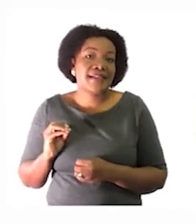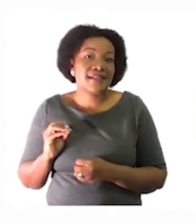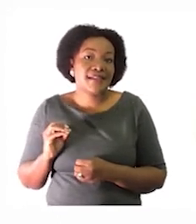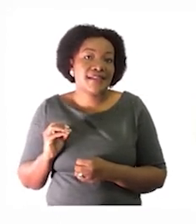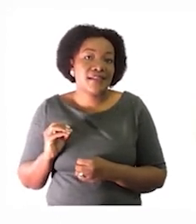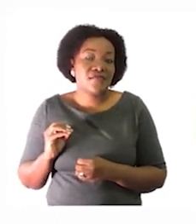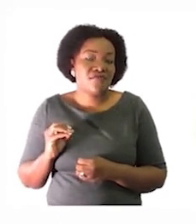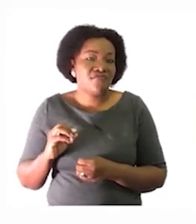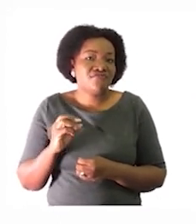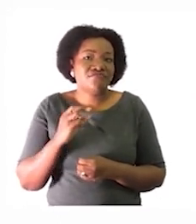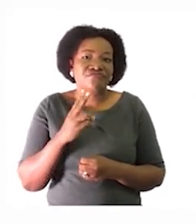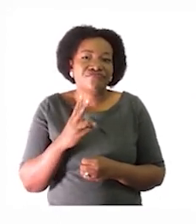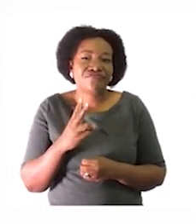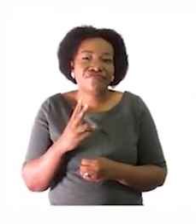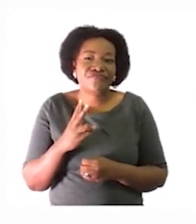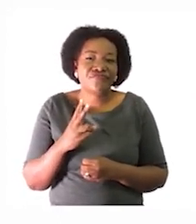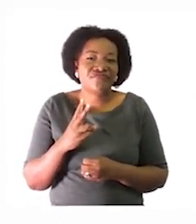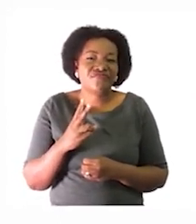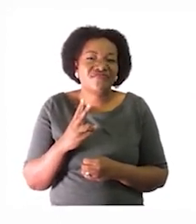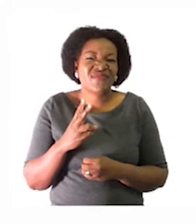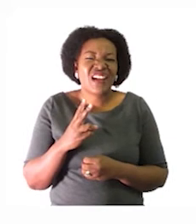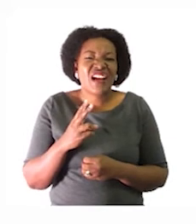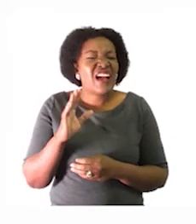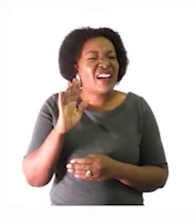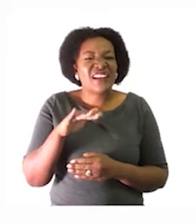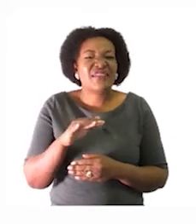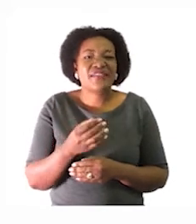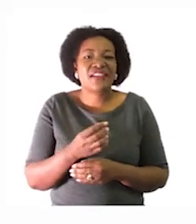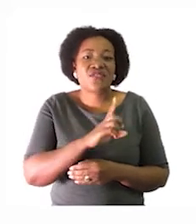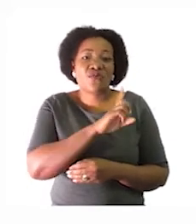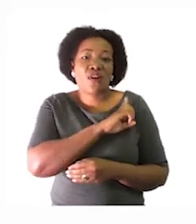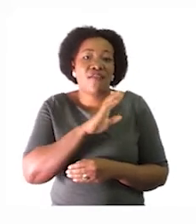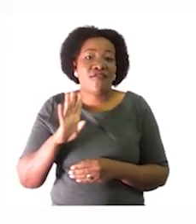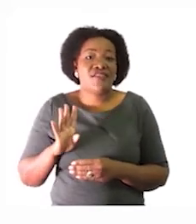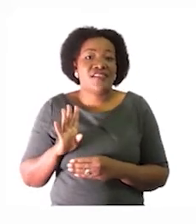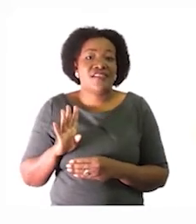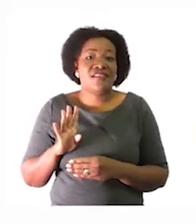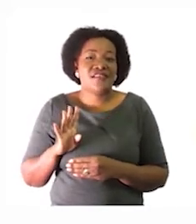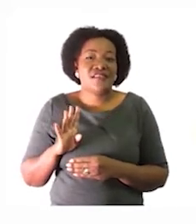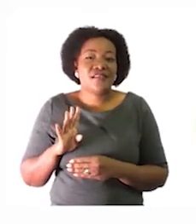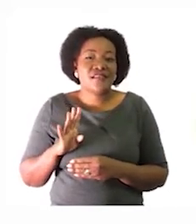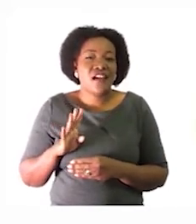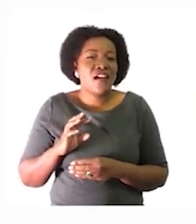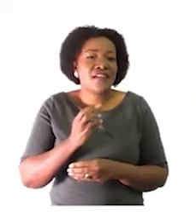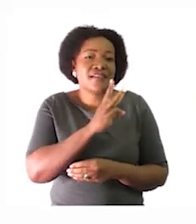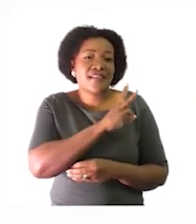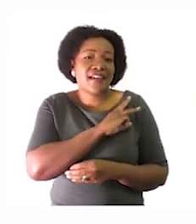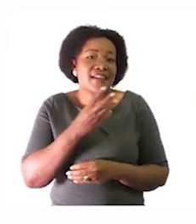look at number 2. Or rather, let's go to number 14. It says